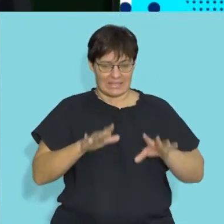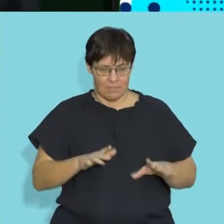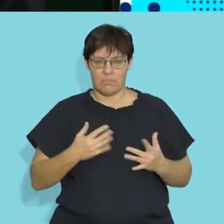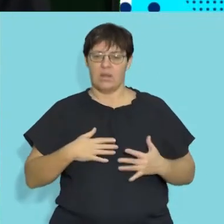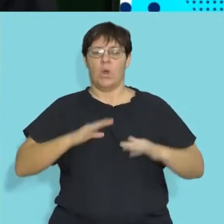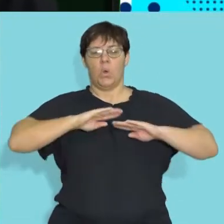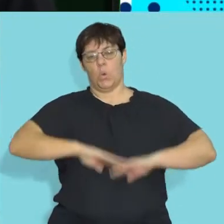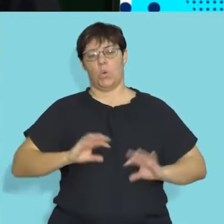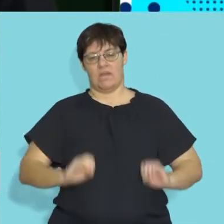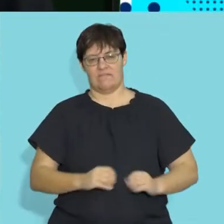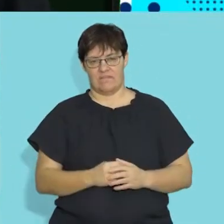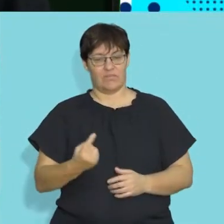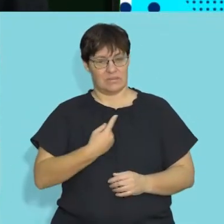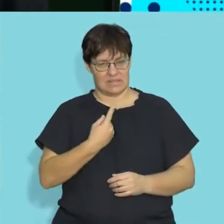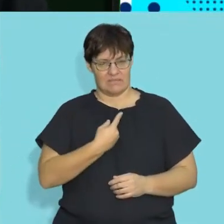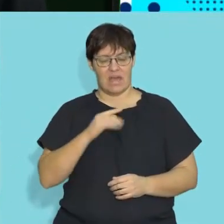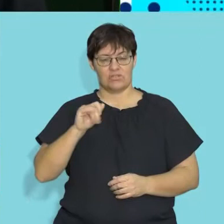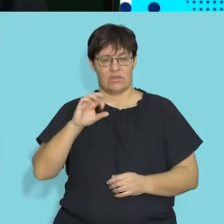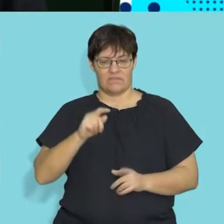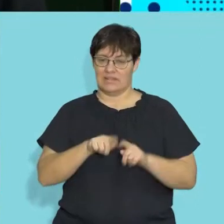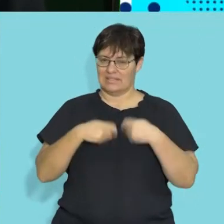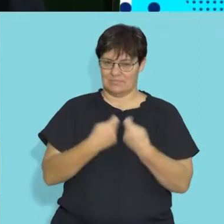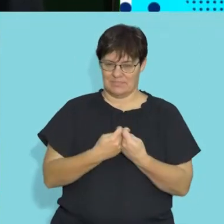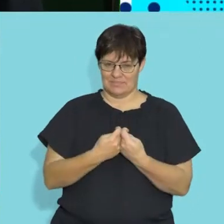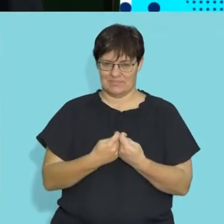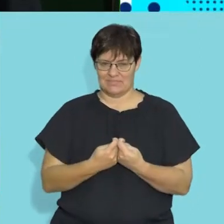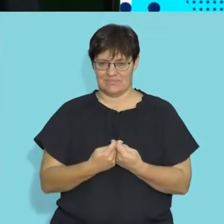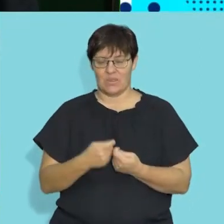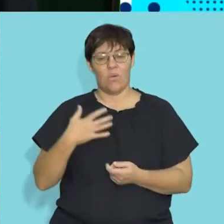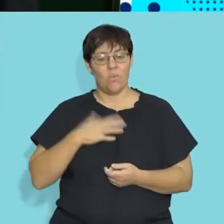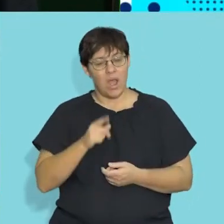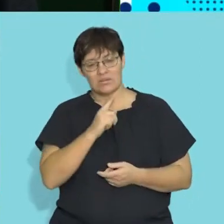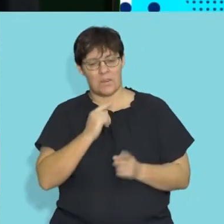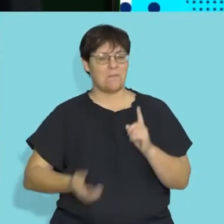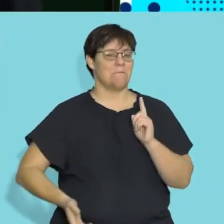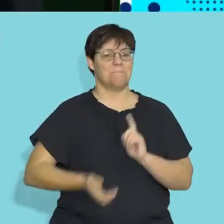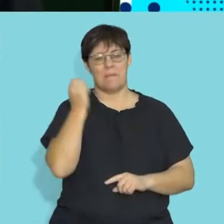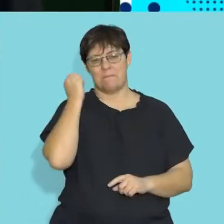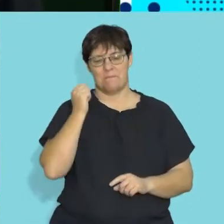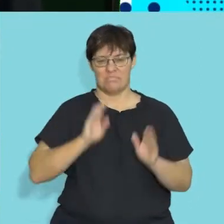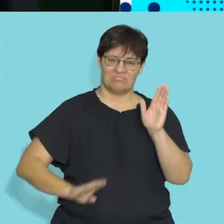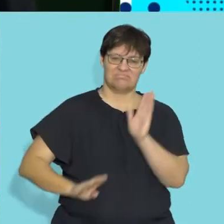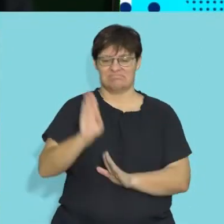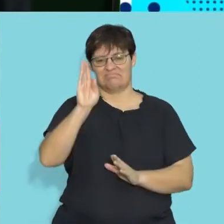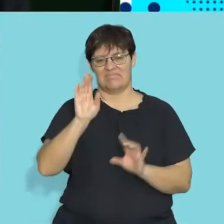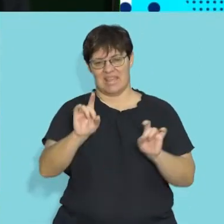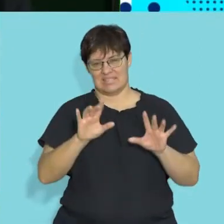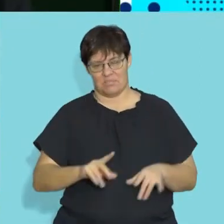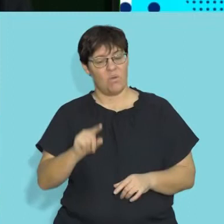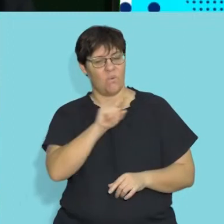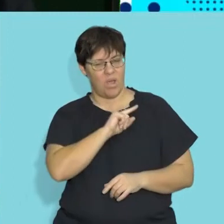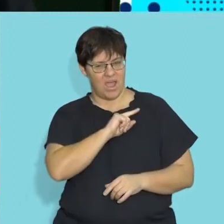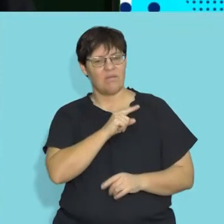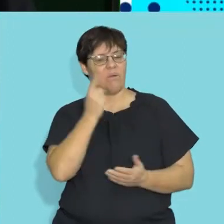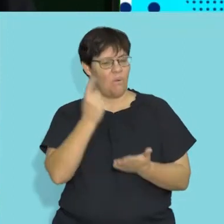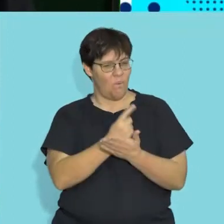exam. So, from myself, Ashraf Patel, and the team, we want you to ace your exams, because we know